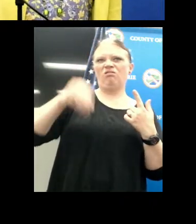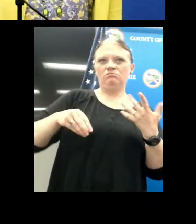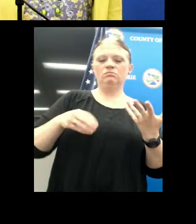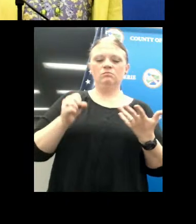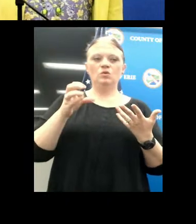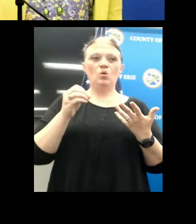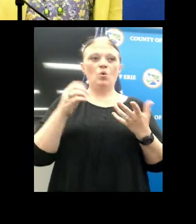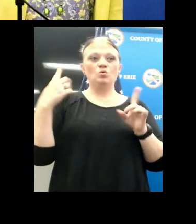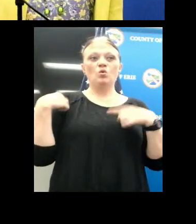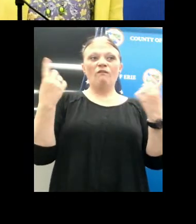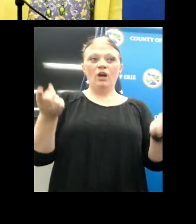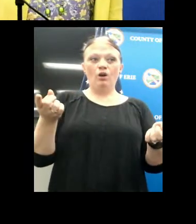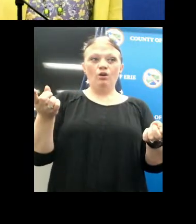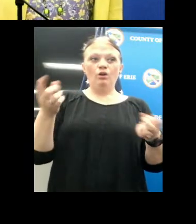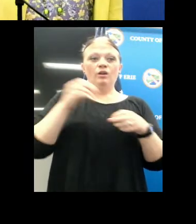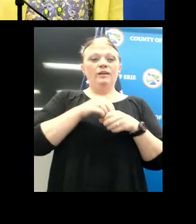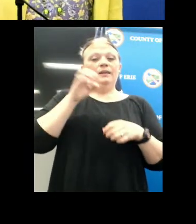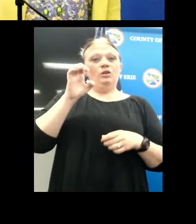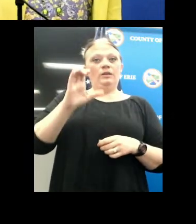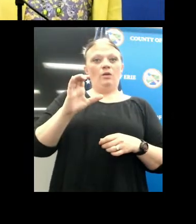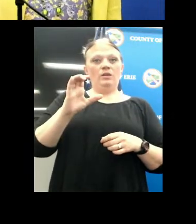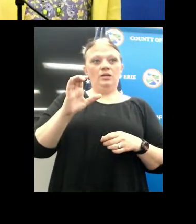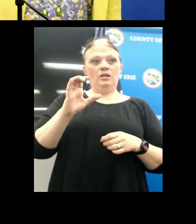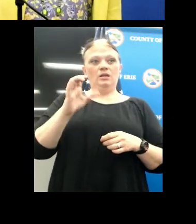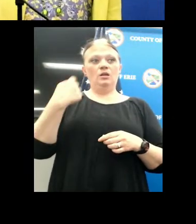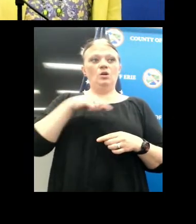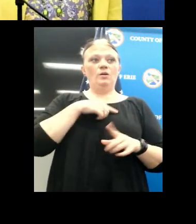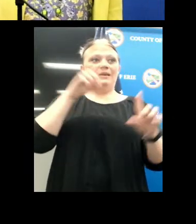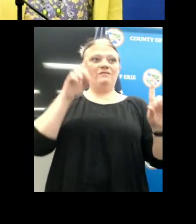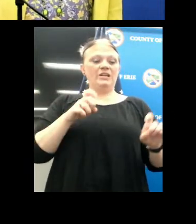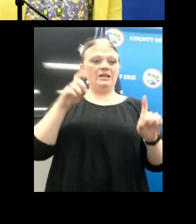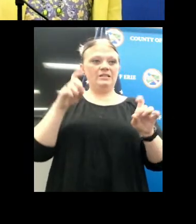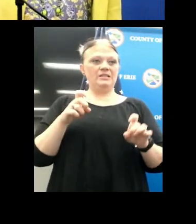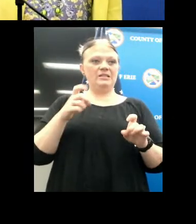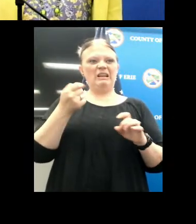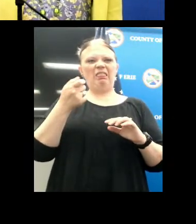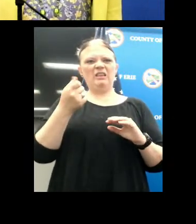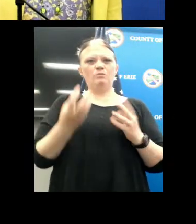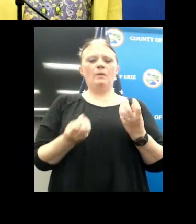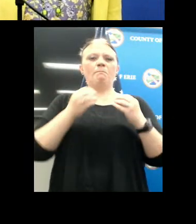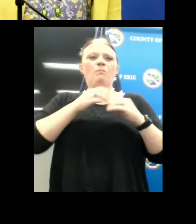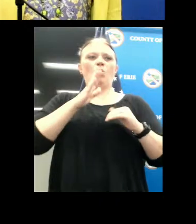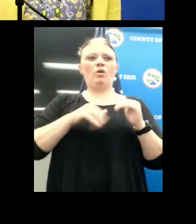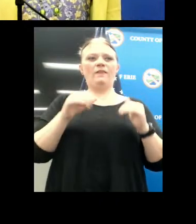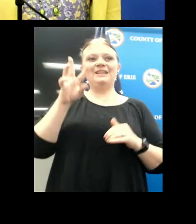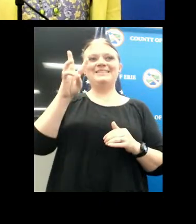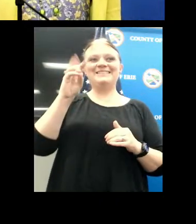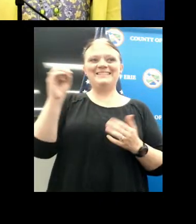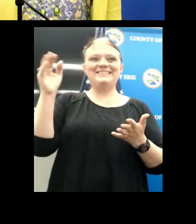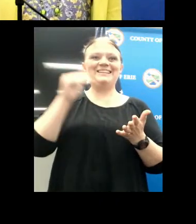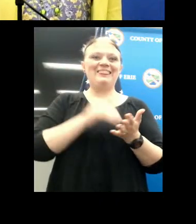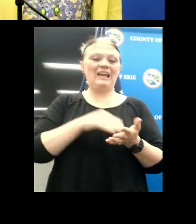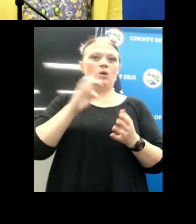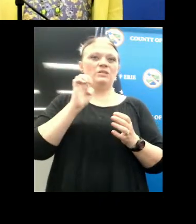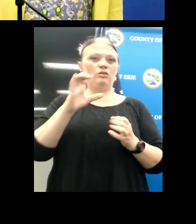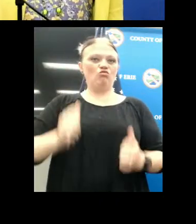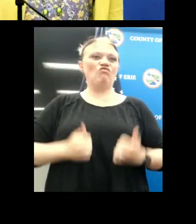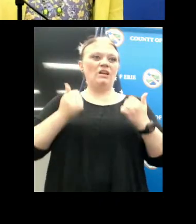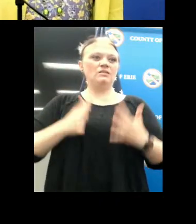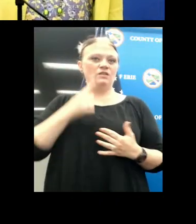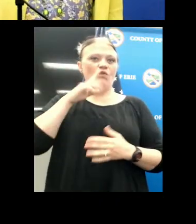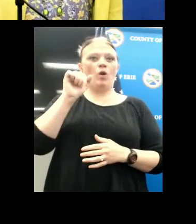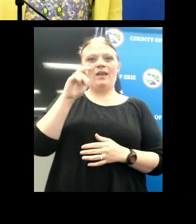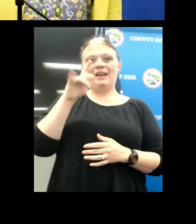see so far in Erie County, we've tested a little more than 60,000 Erie County residents